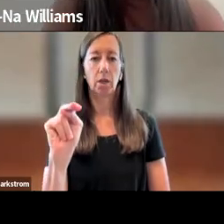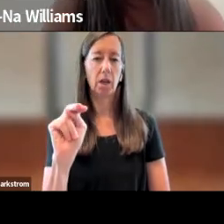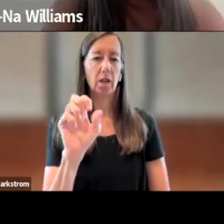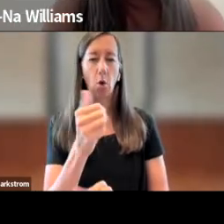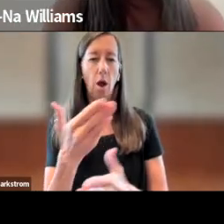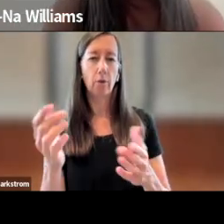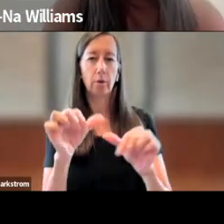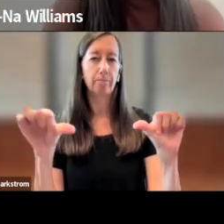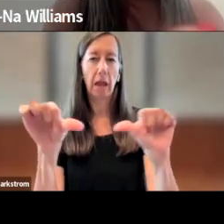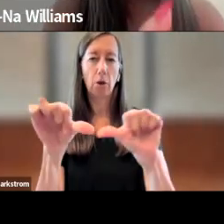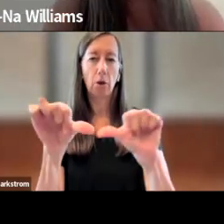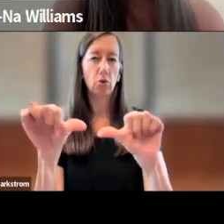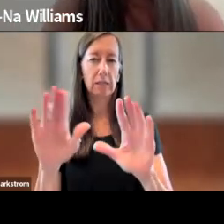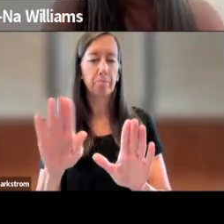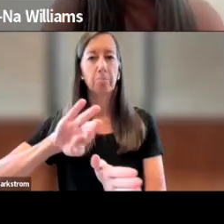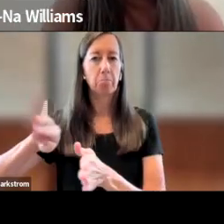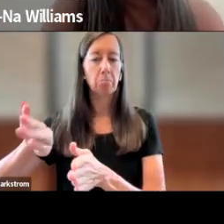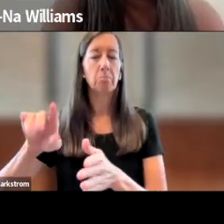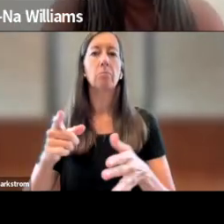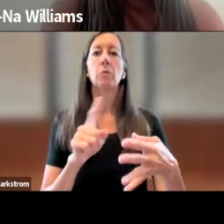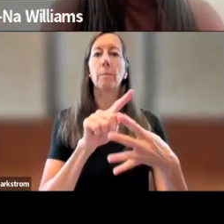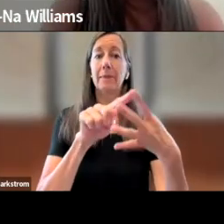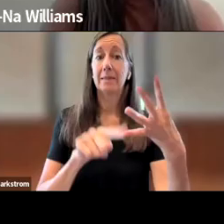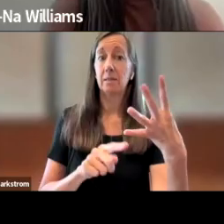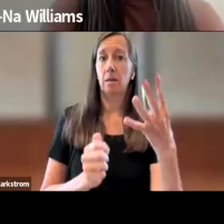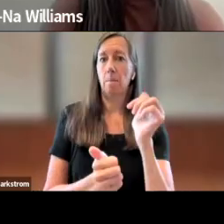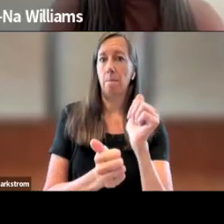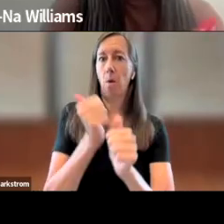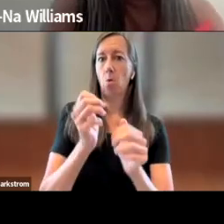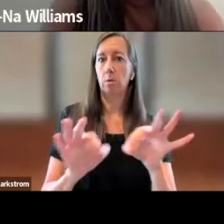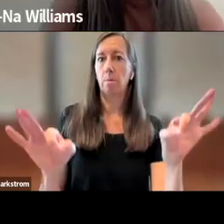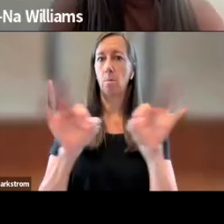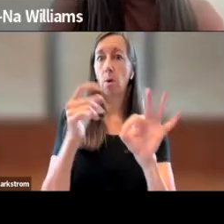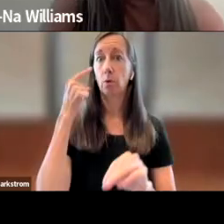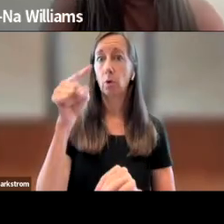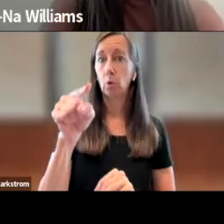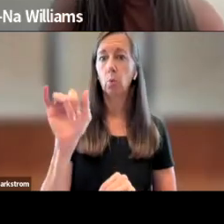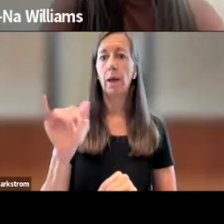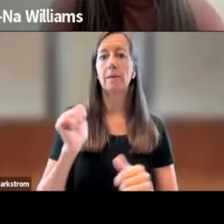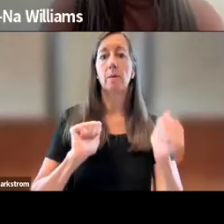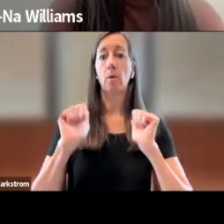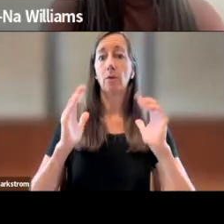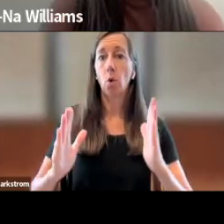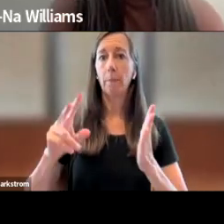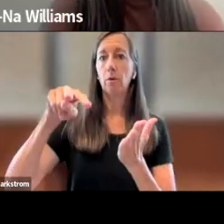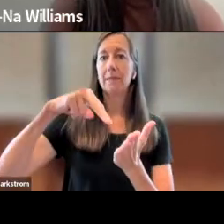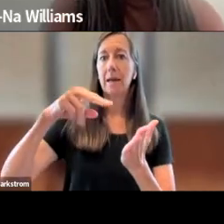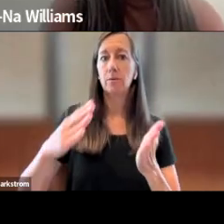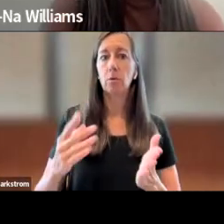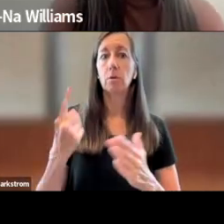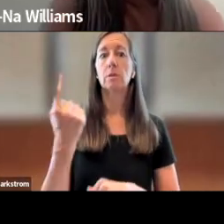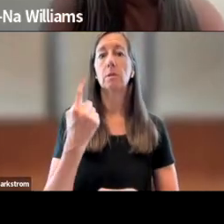really the most important to you as a performer, as a dancer, as someone who's presenting the contract as an